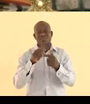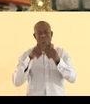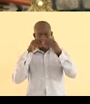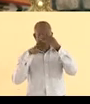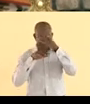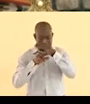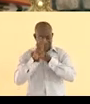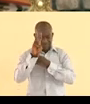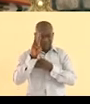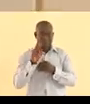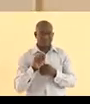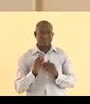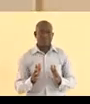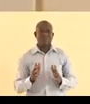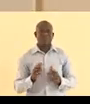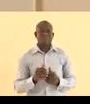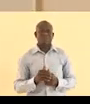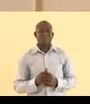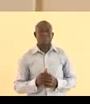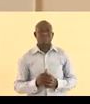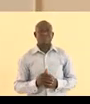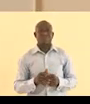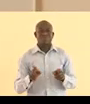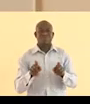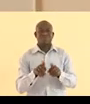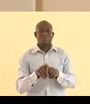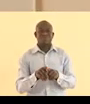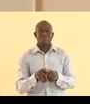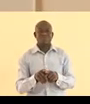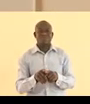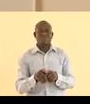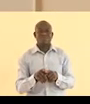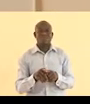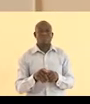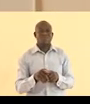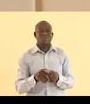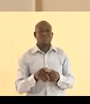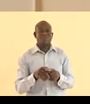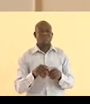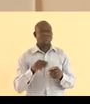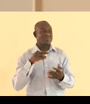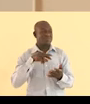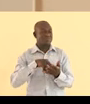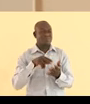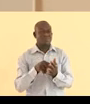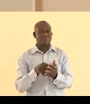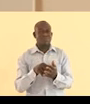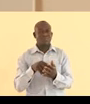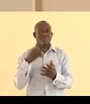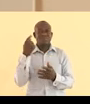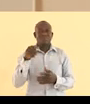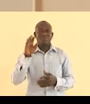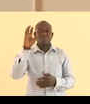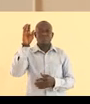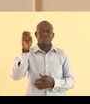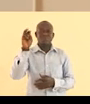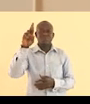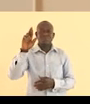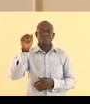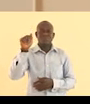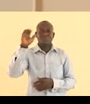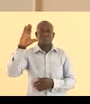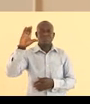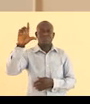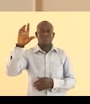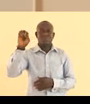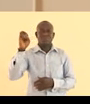mean prophet. Yes. Yeah, it's also referred to as the oracle of God. Now, the